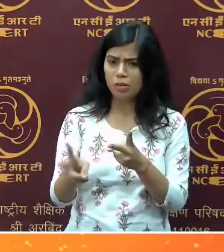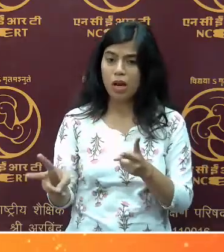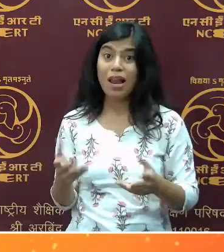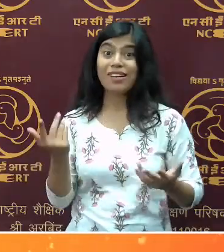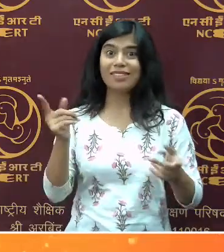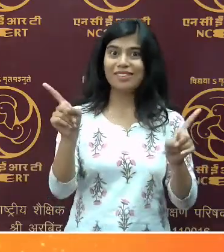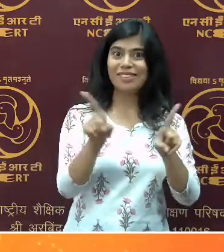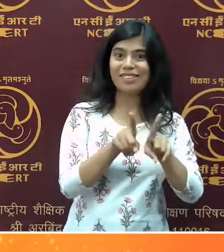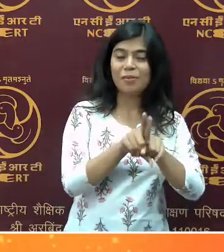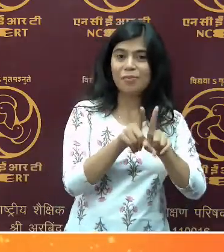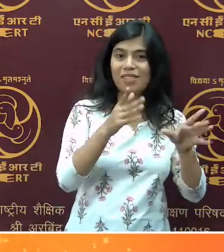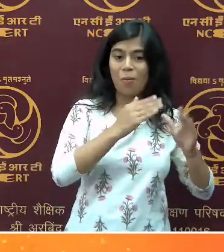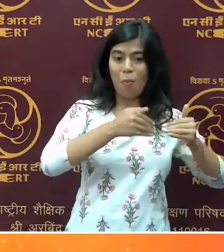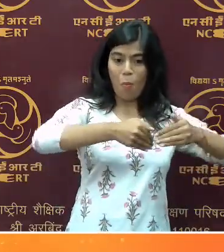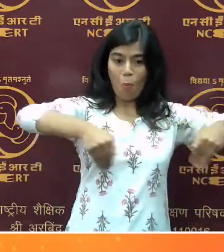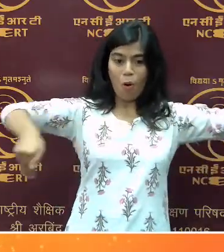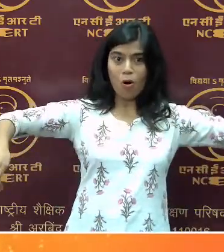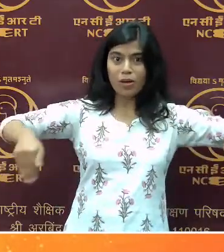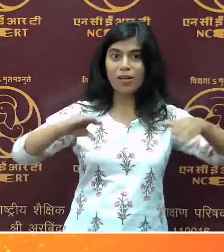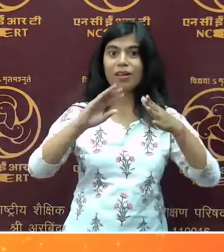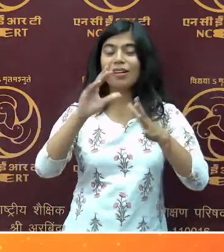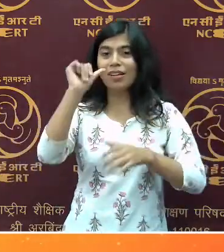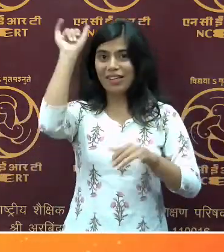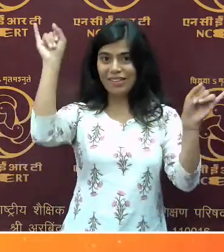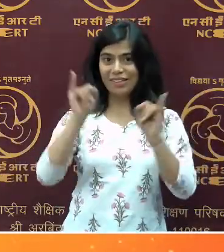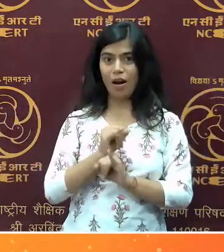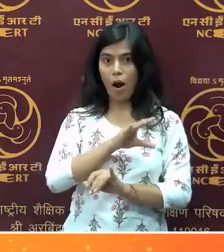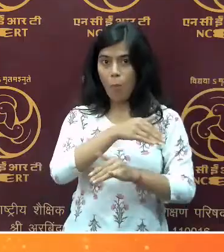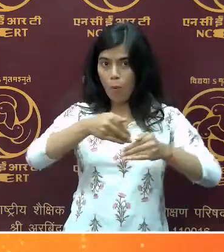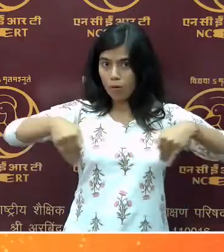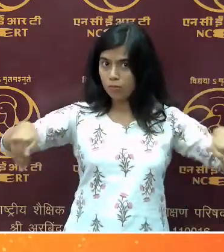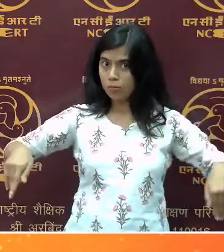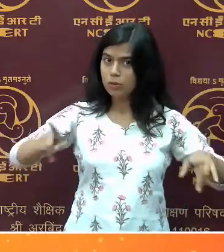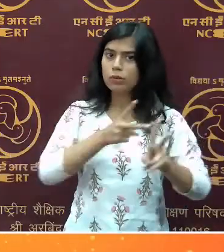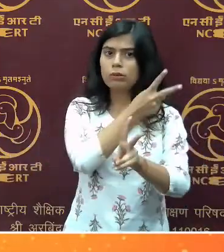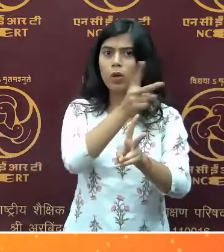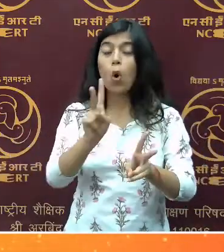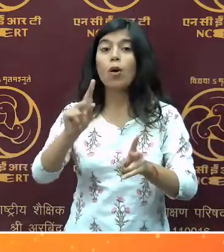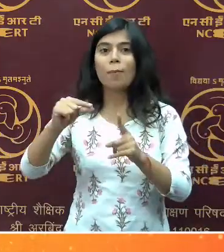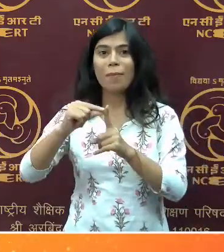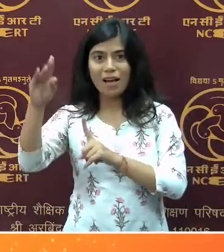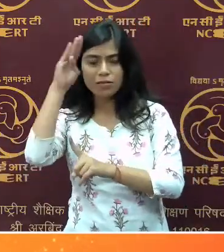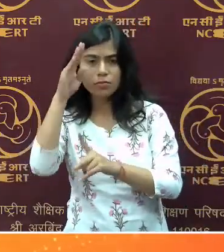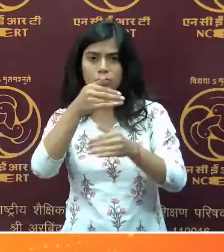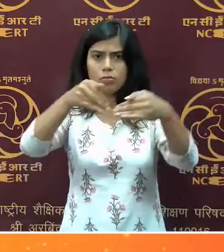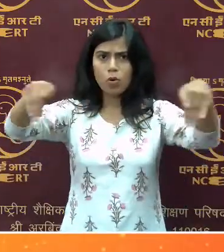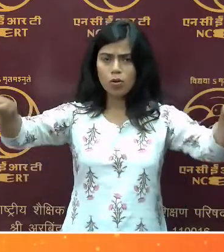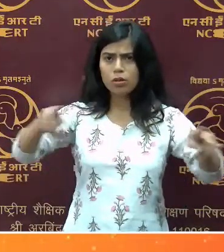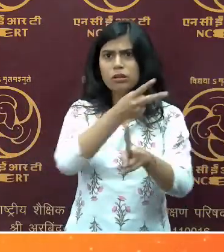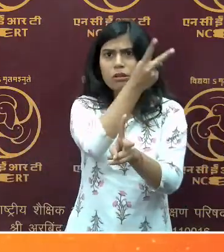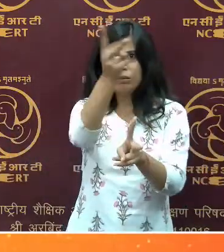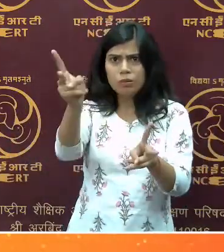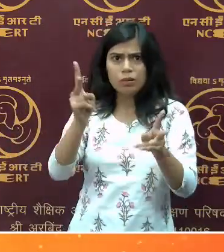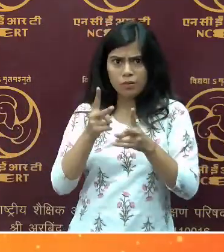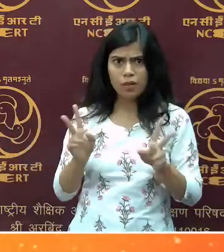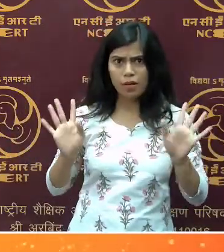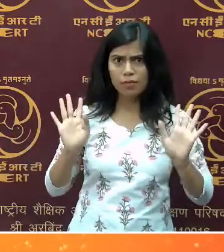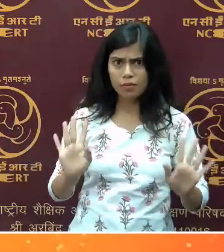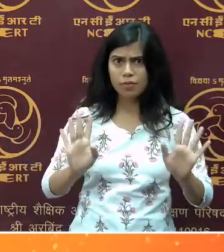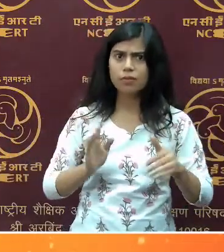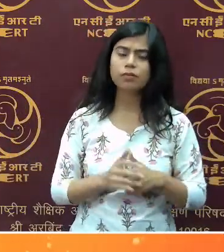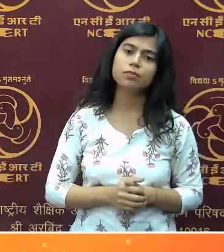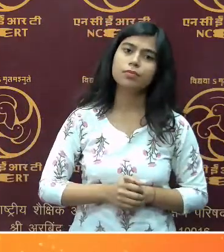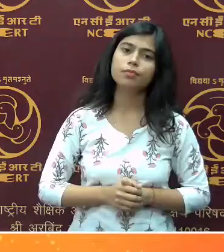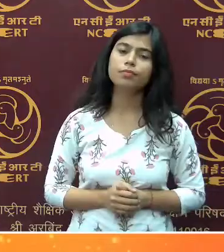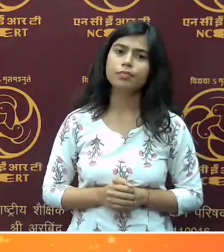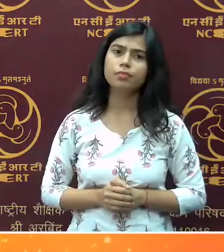borders, certain tribal areas, certain notified areas. Freedom of restriction can be, and freedom of speech and expression can be